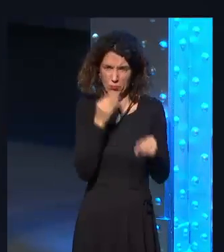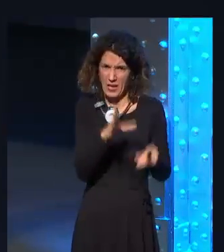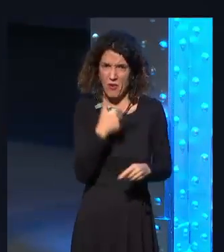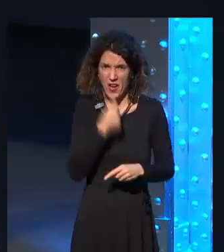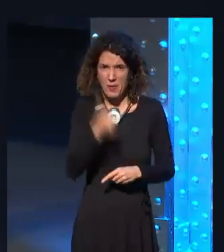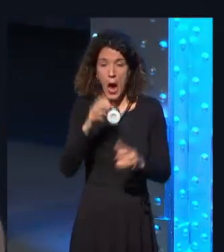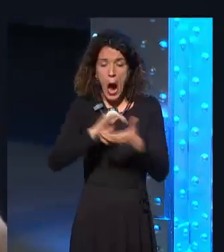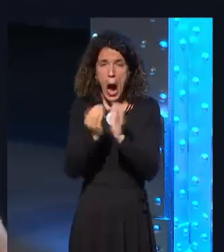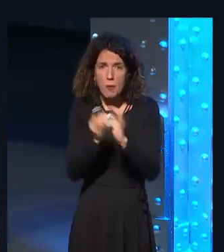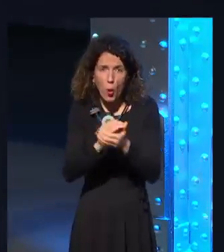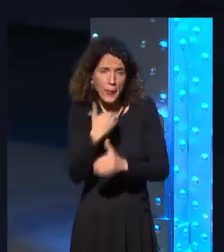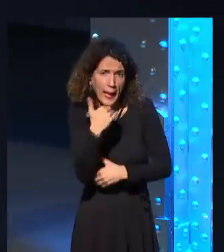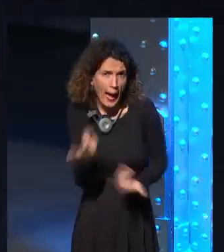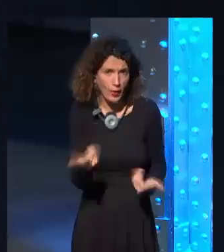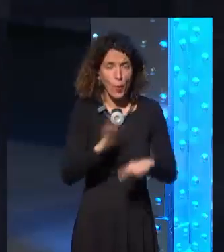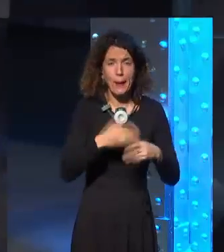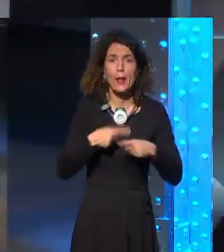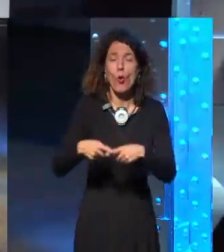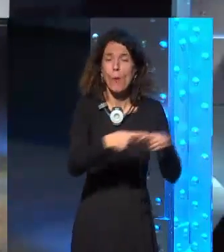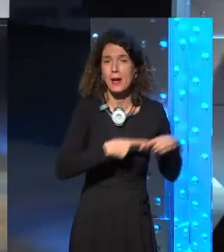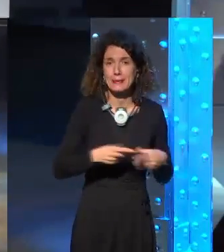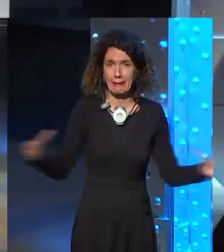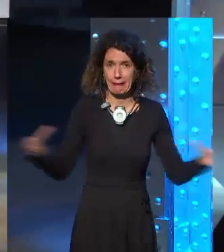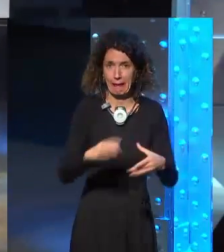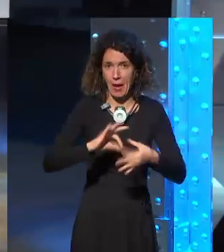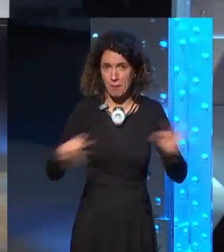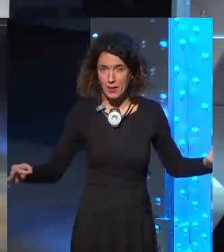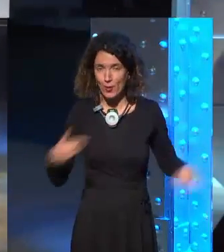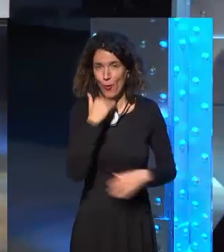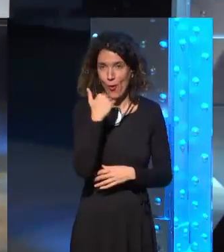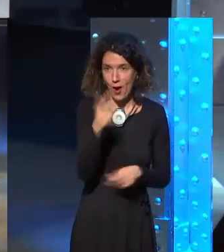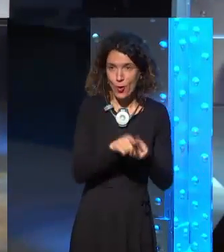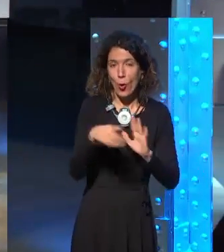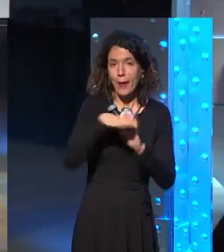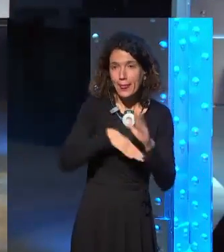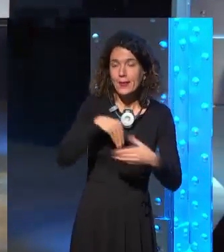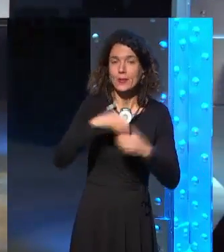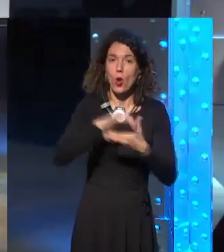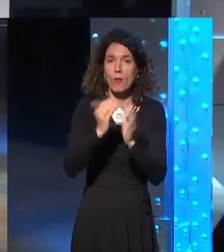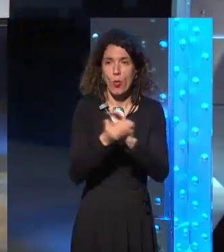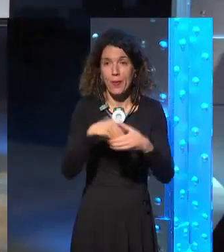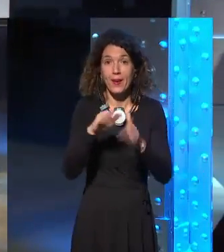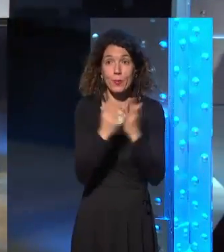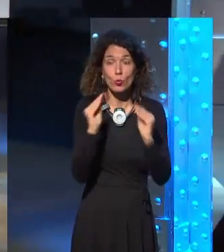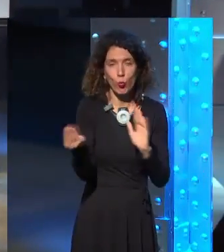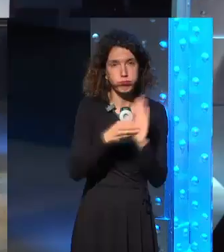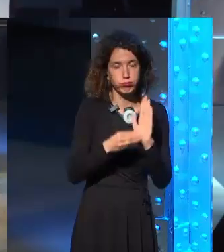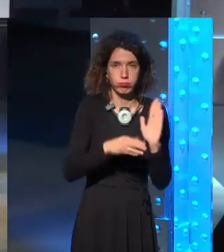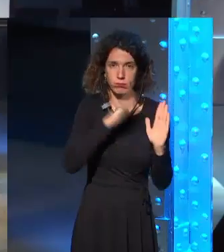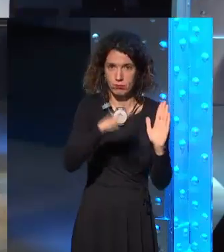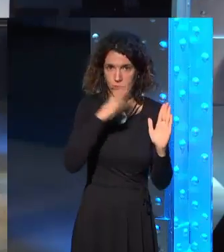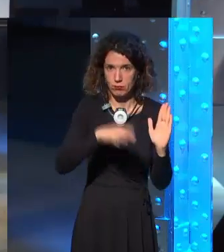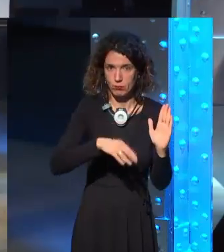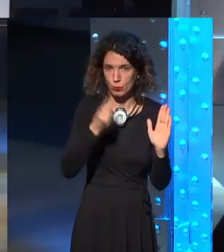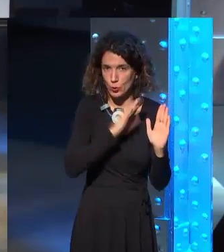about the sausages and roast chicken, meatballs, whatever it is, but that we can all share. There's a meatball